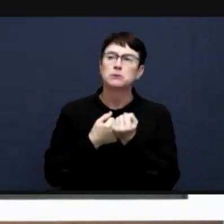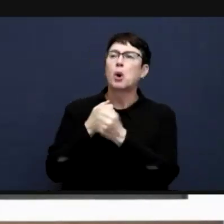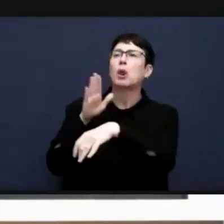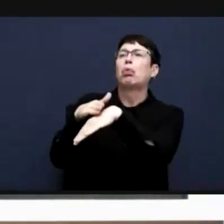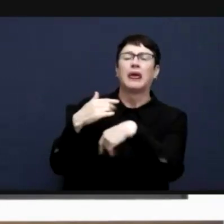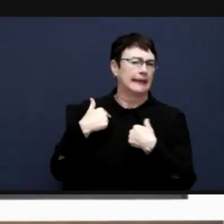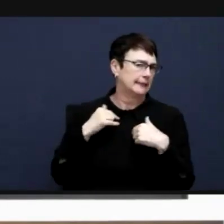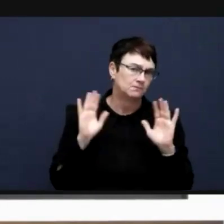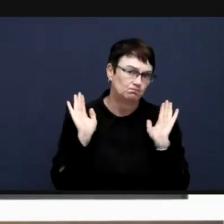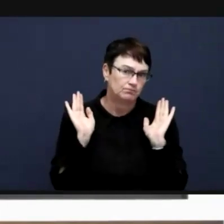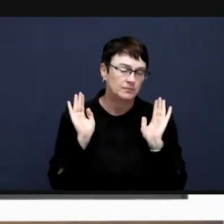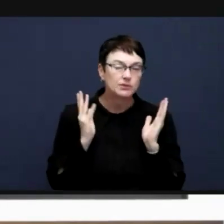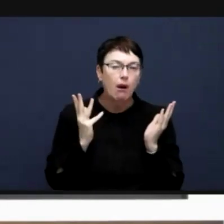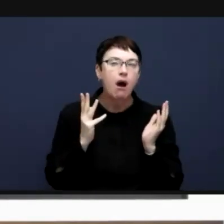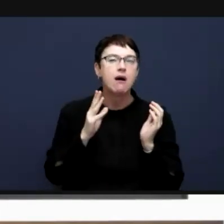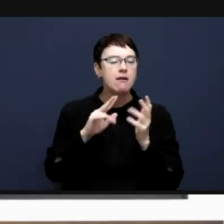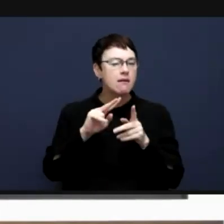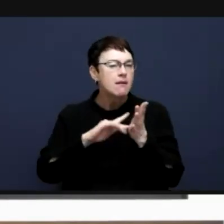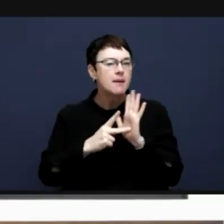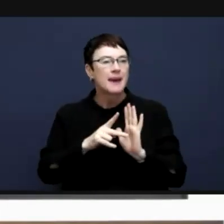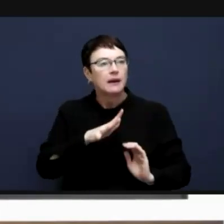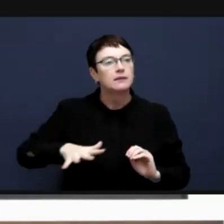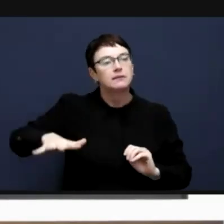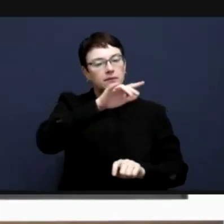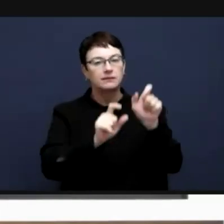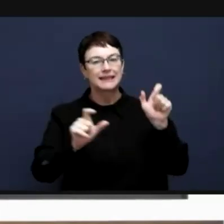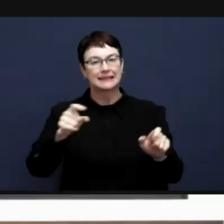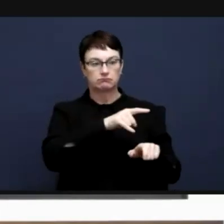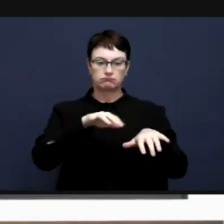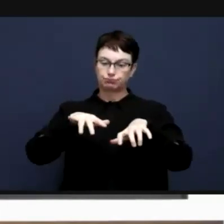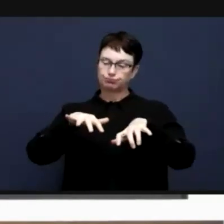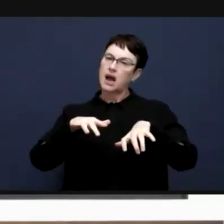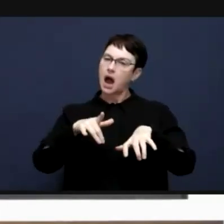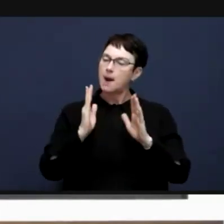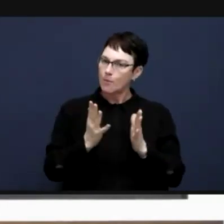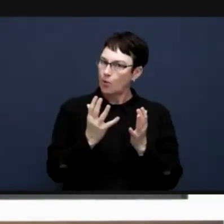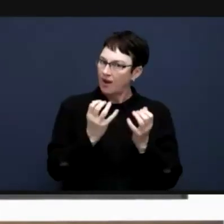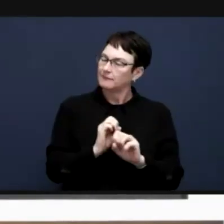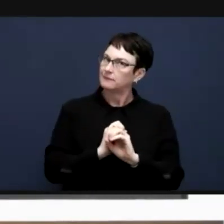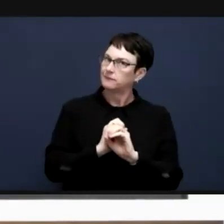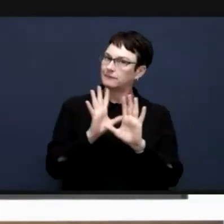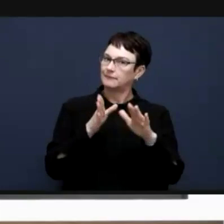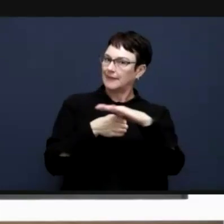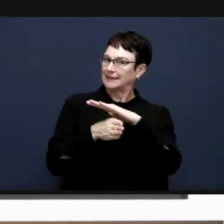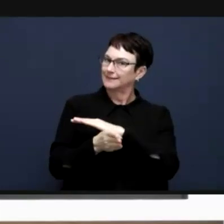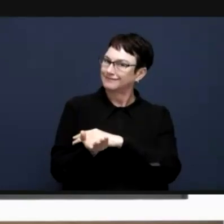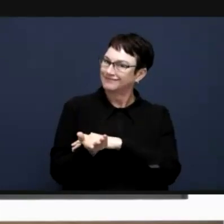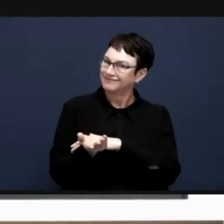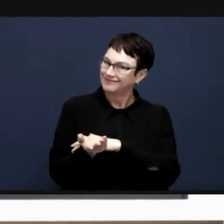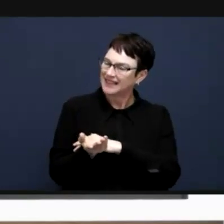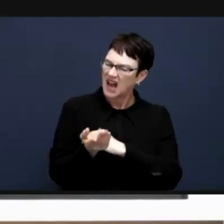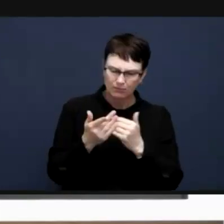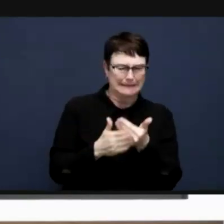of extension of the available information should be accessible. So this documentation should be accessible as well. And it is